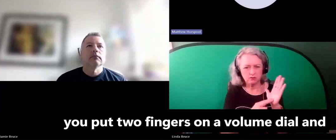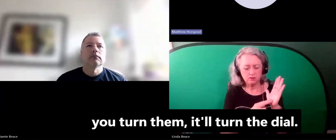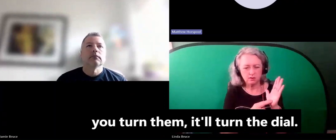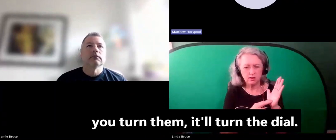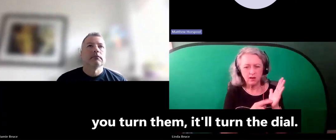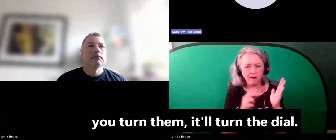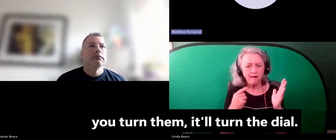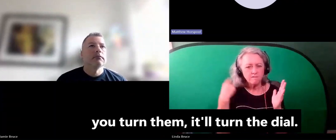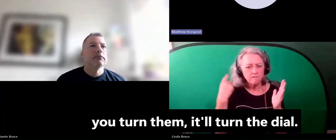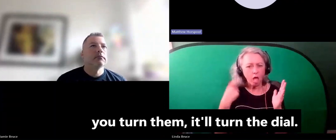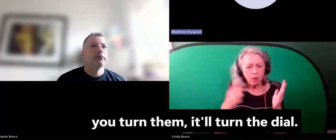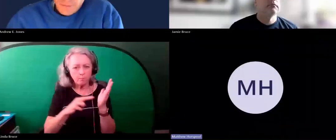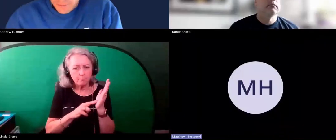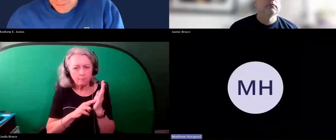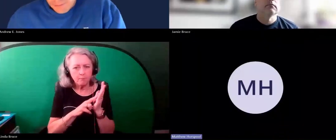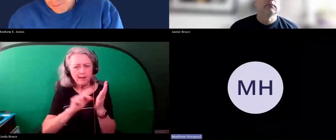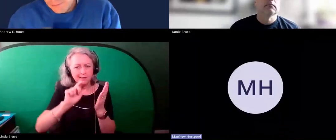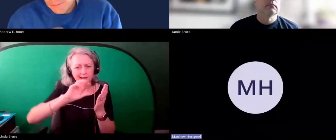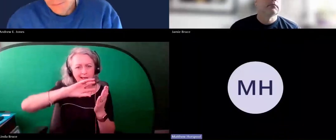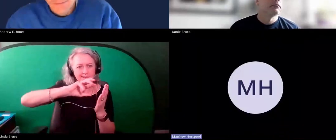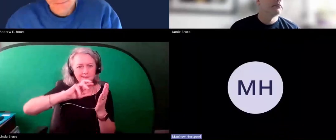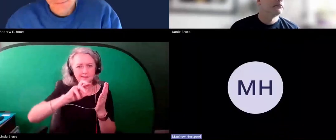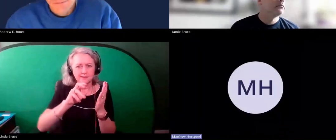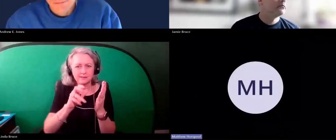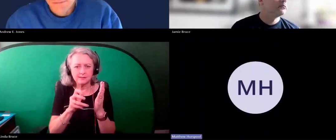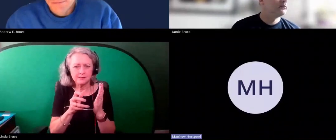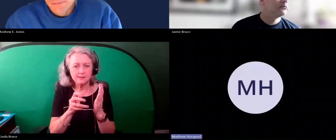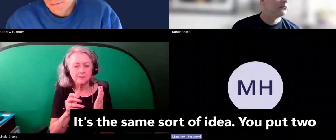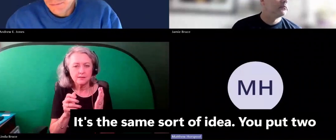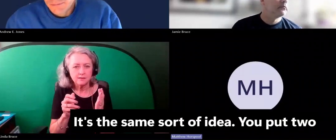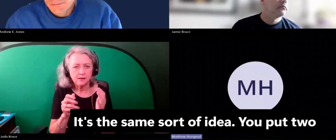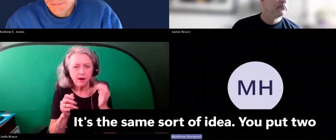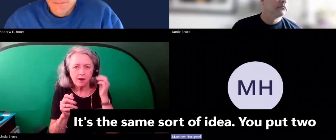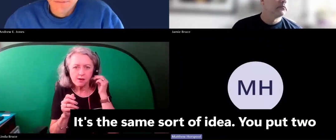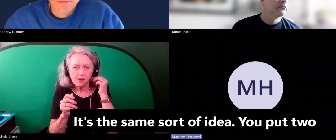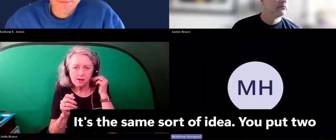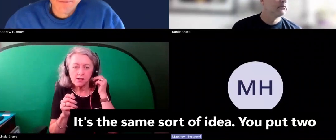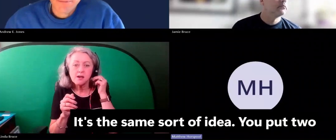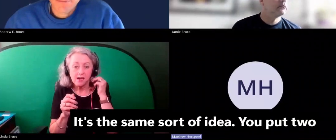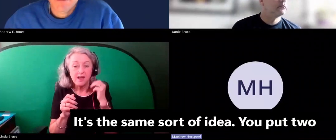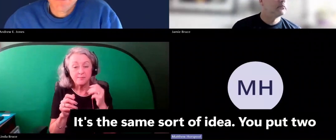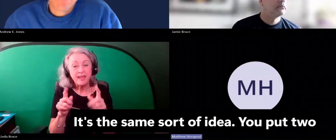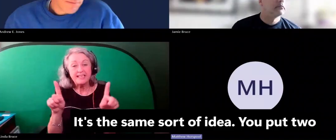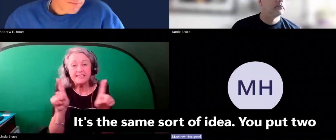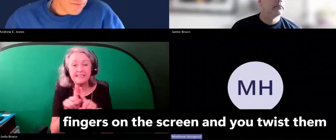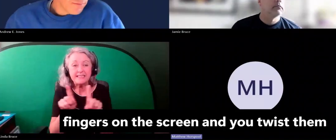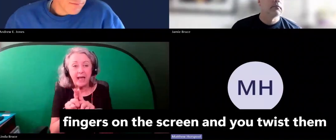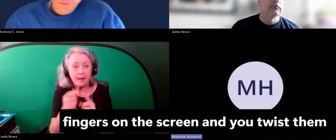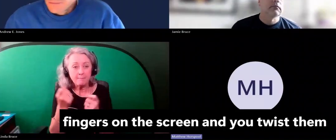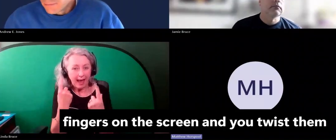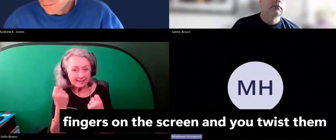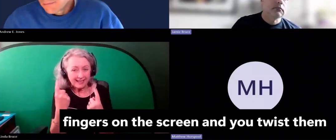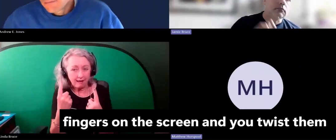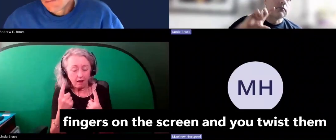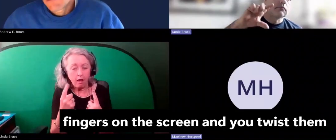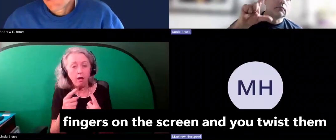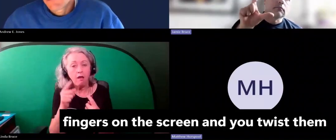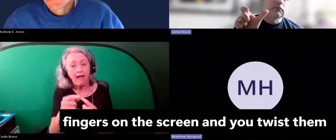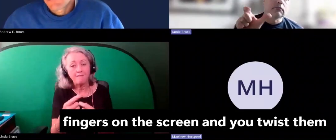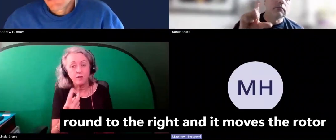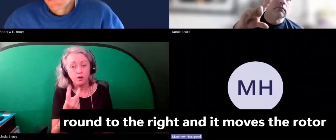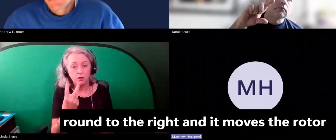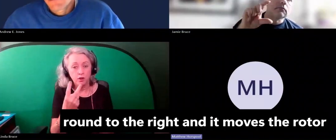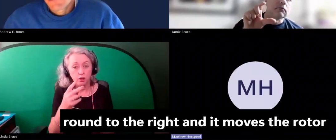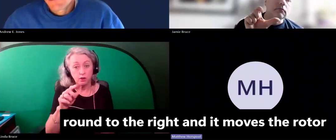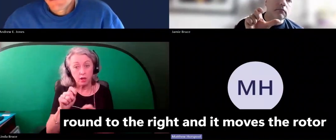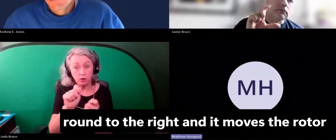and you turn them, it'll turn the dial. It's the same. It's the same sort of idea. You put two fingers on the screen and you twist